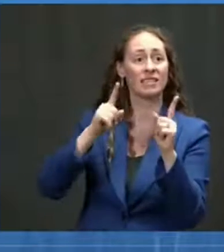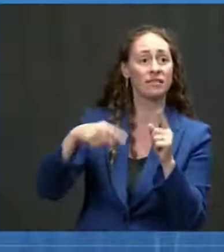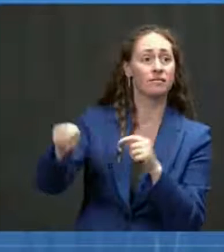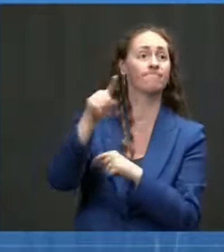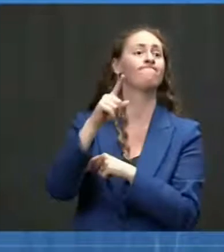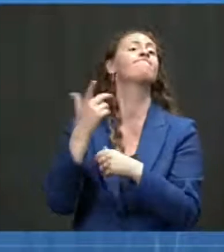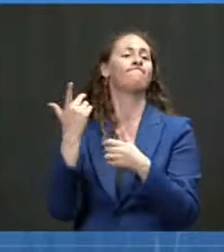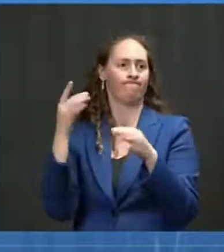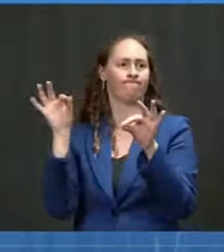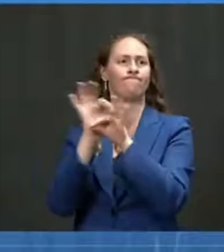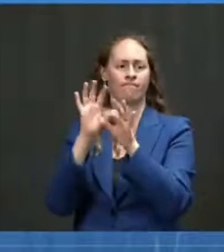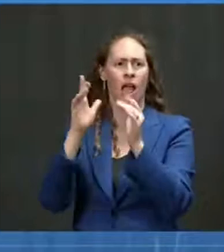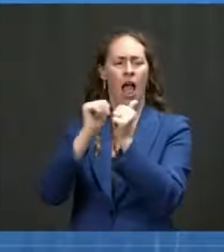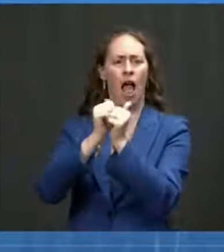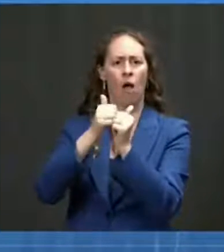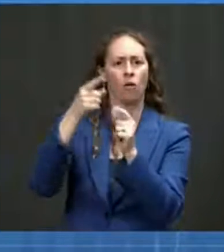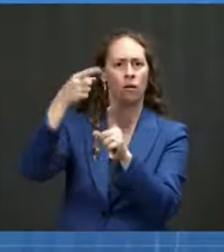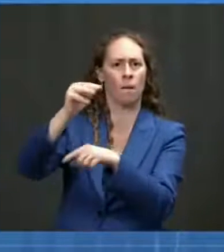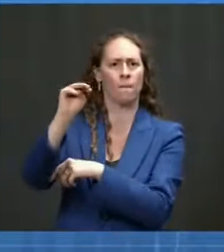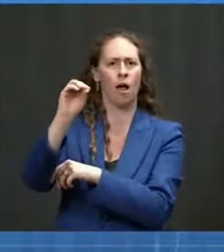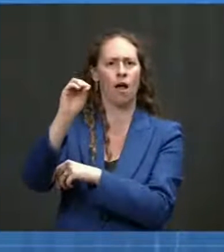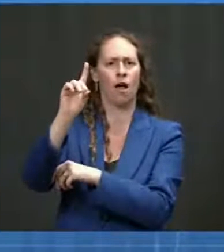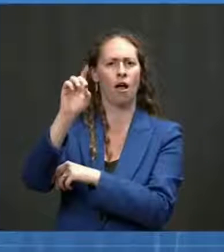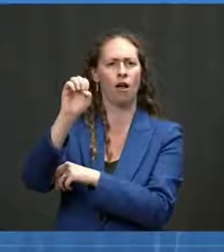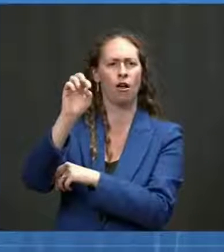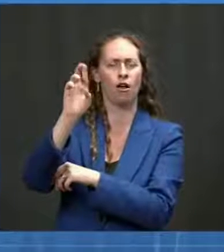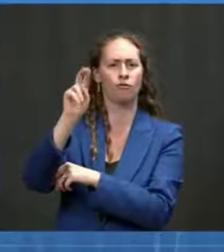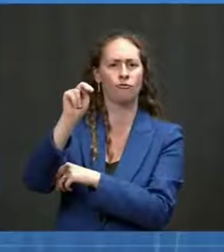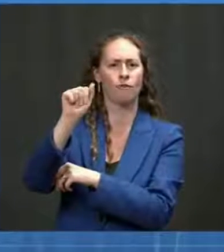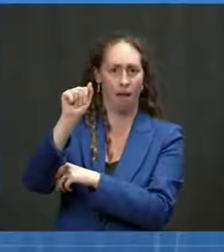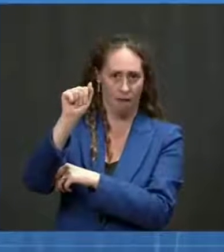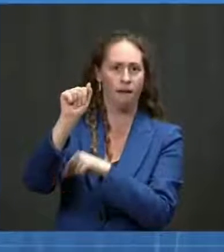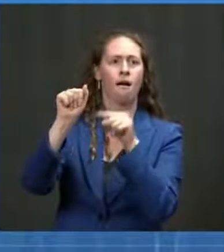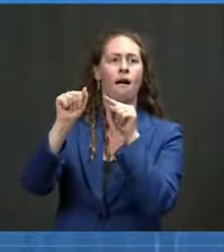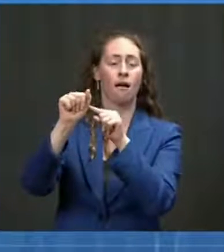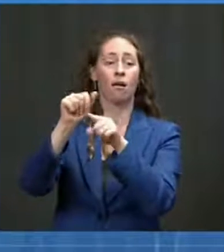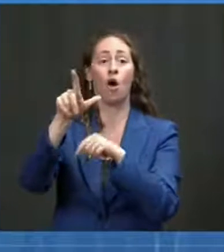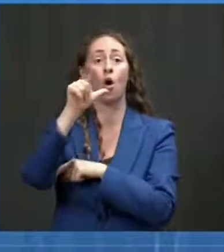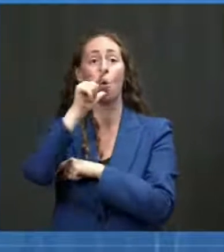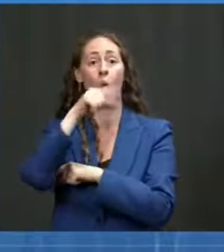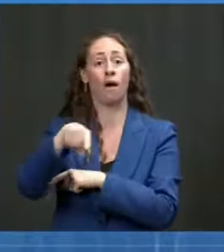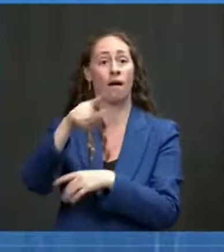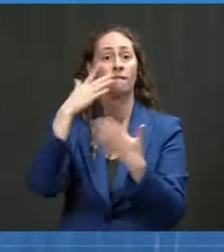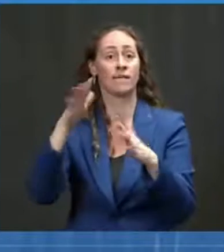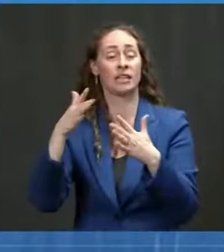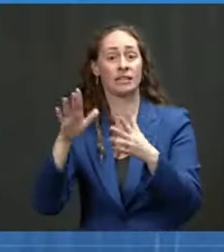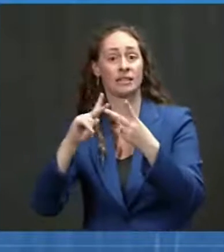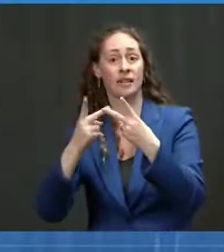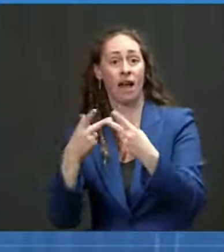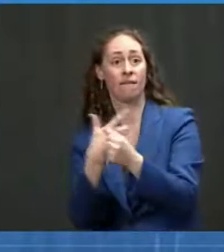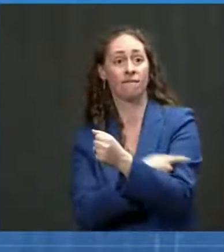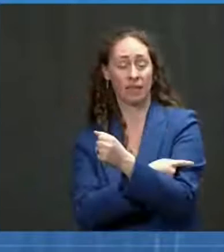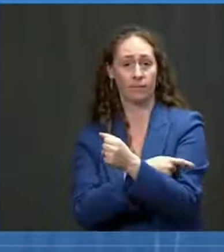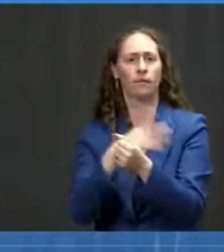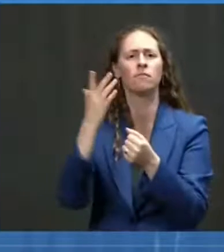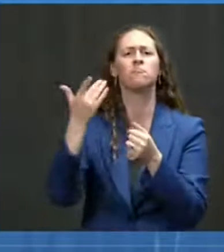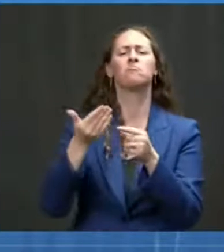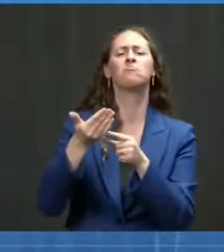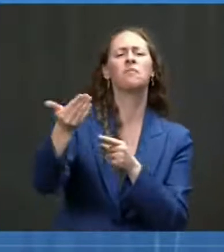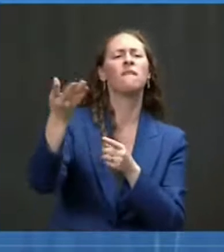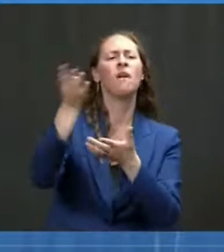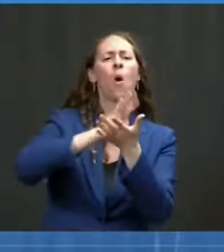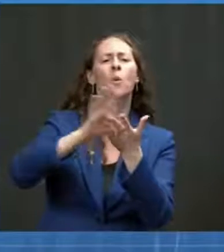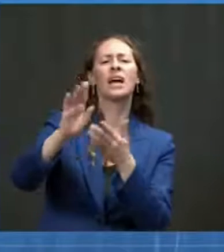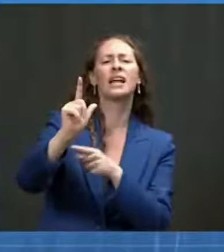trial, showed that 4 weeks after the second dose, that what you have is a serum